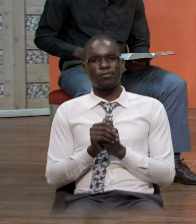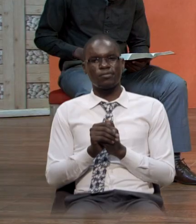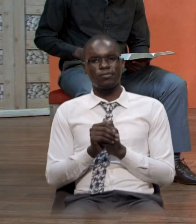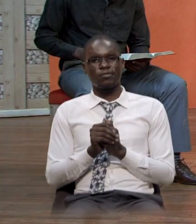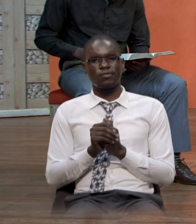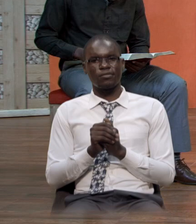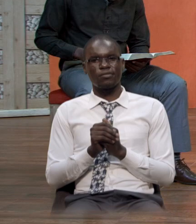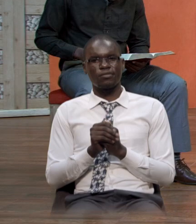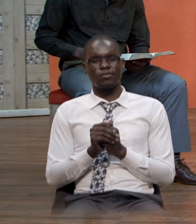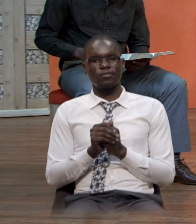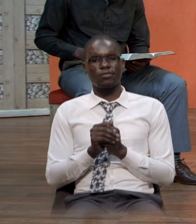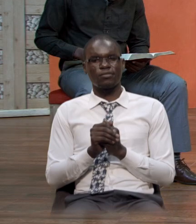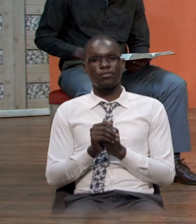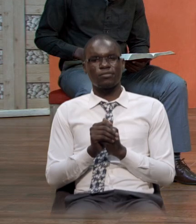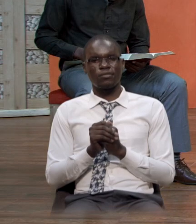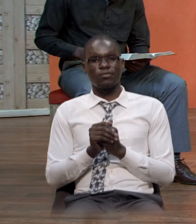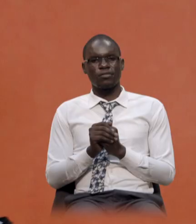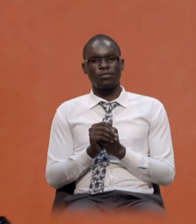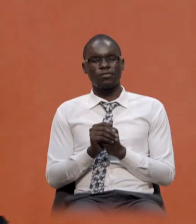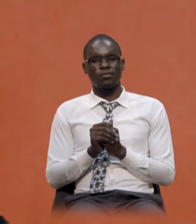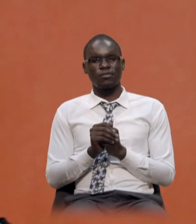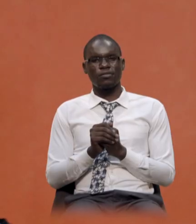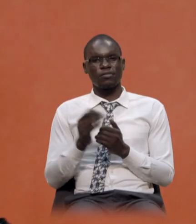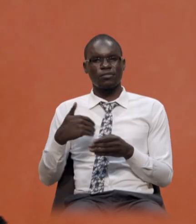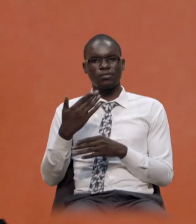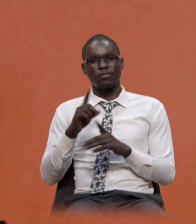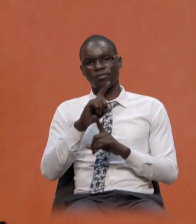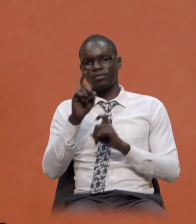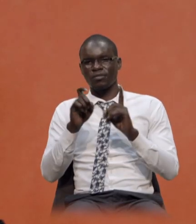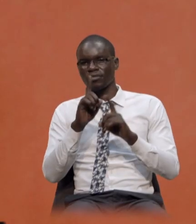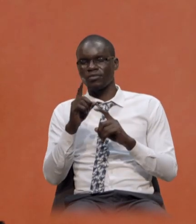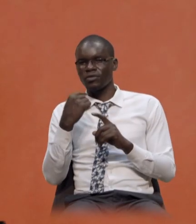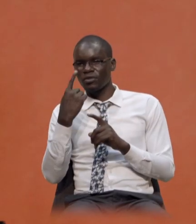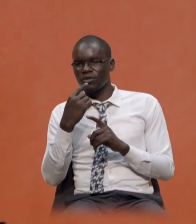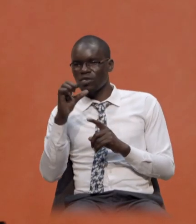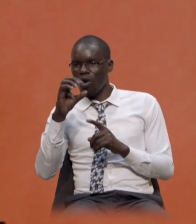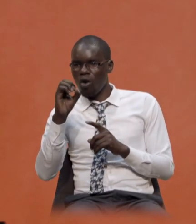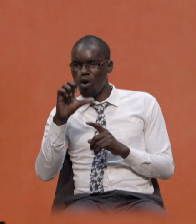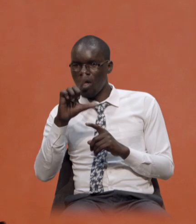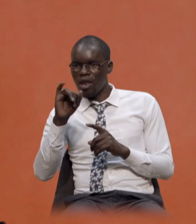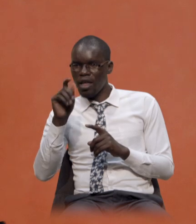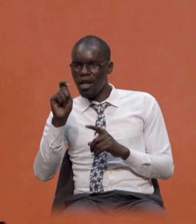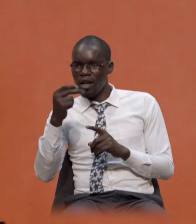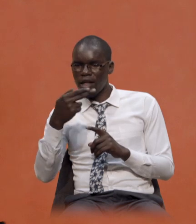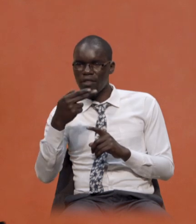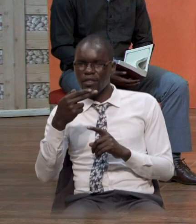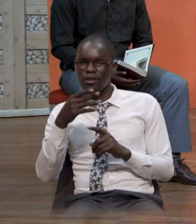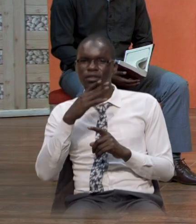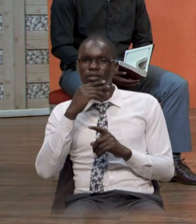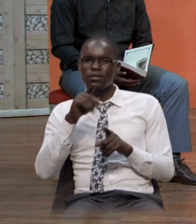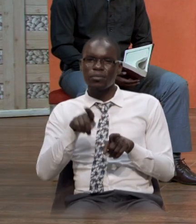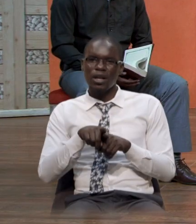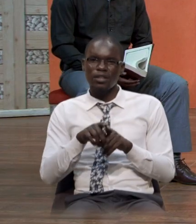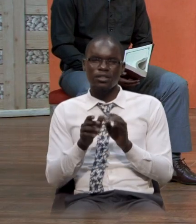Daniel, the son of Abigail. Okay, the next question. Who was Goliath's brother? Please don't tell me you know that.